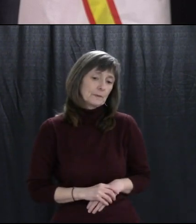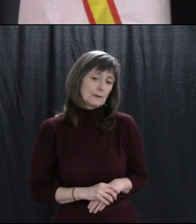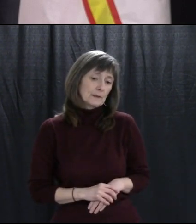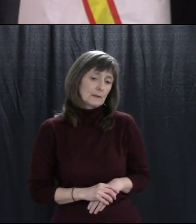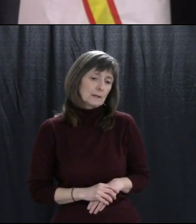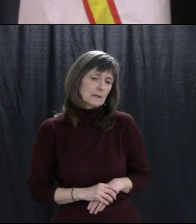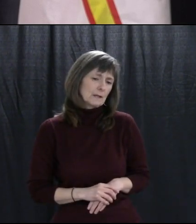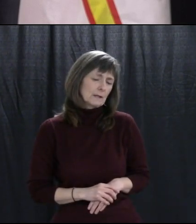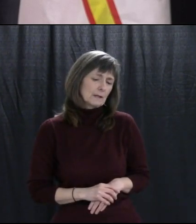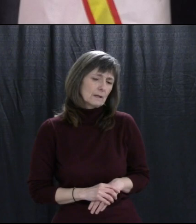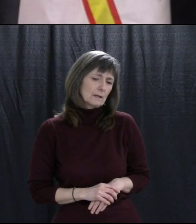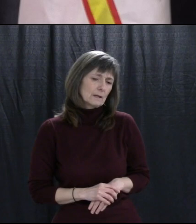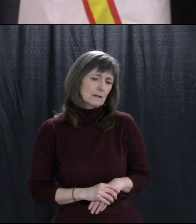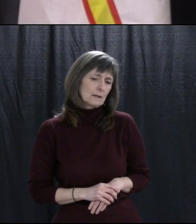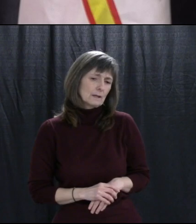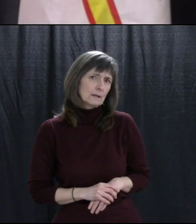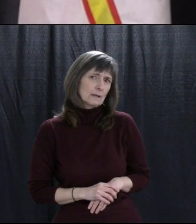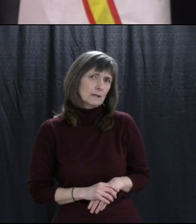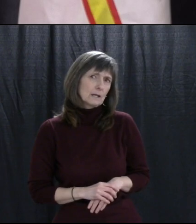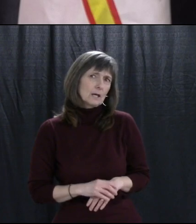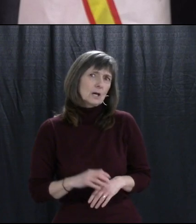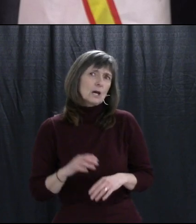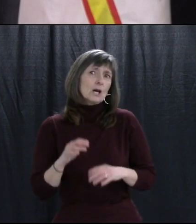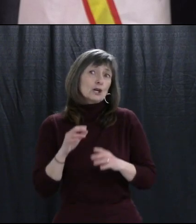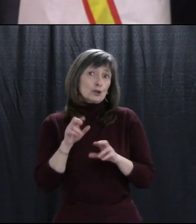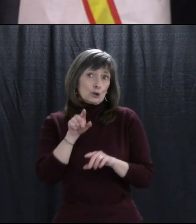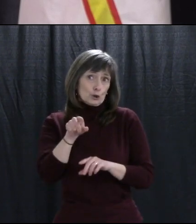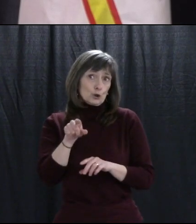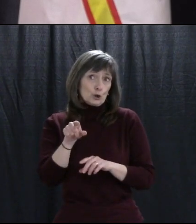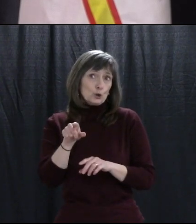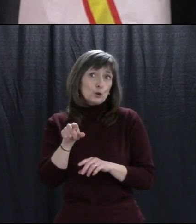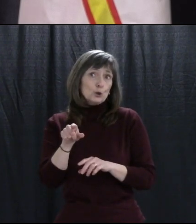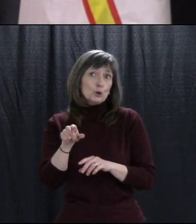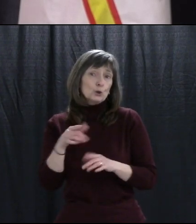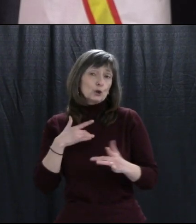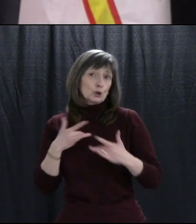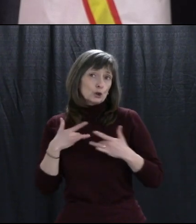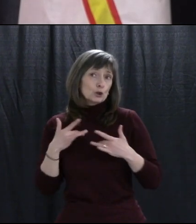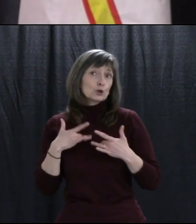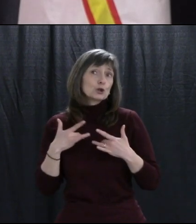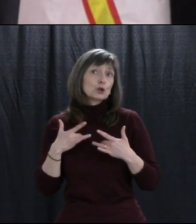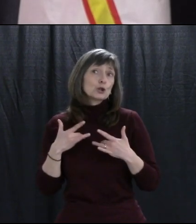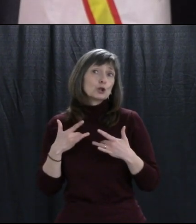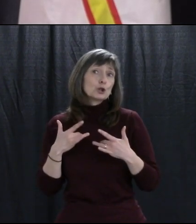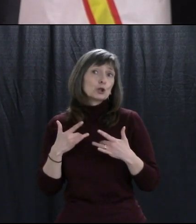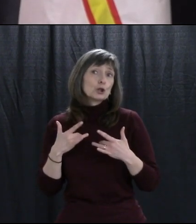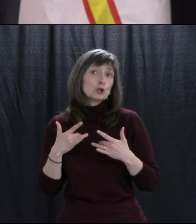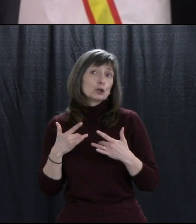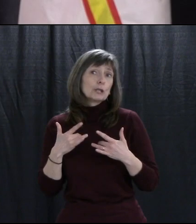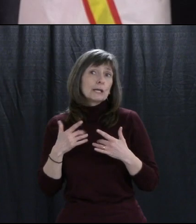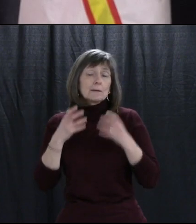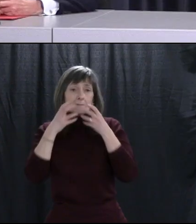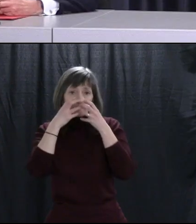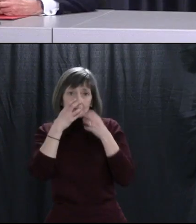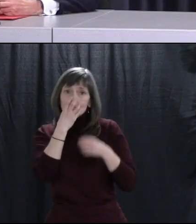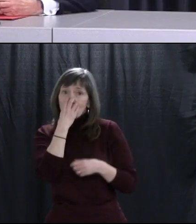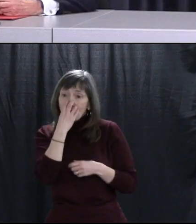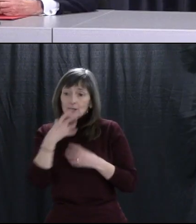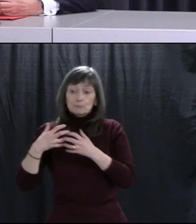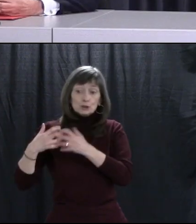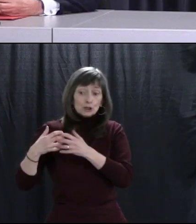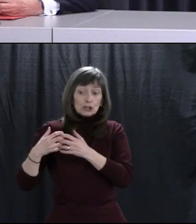factors, are you concerned at all about supply of ventilators and those kind of materials that might be needed if a lot of people end up